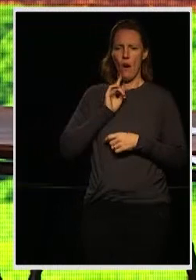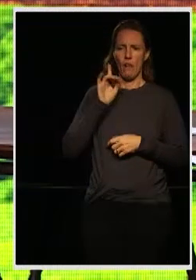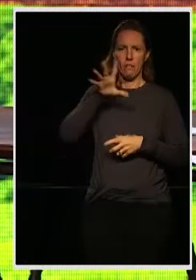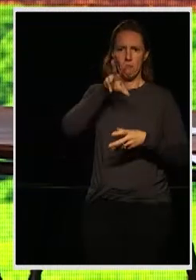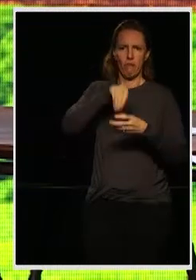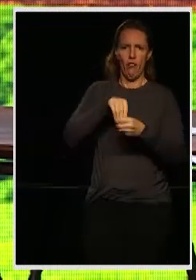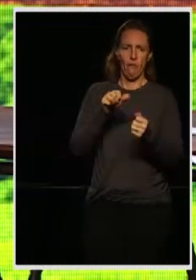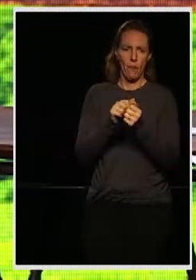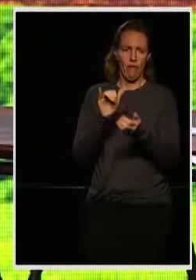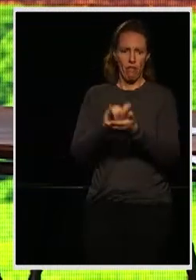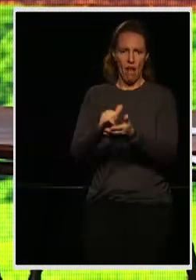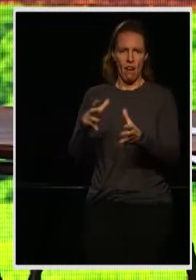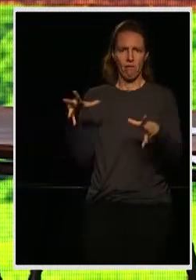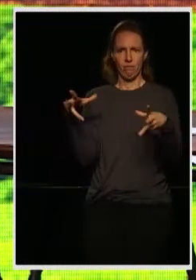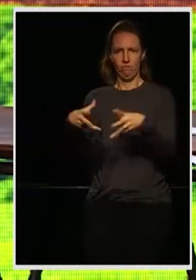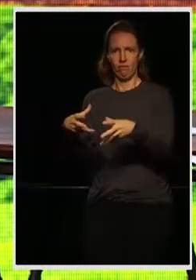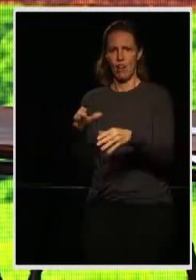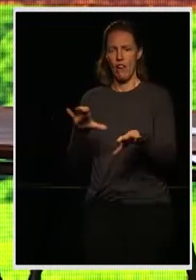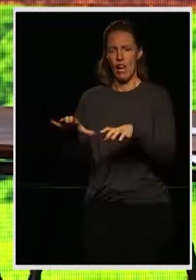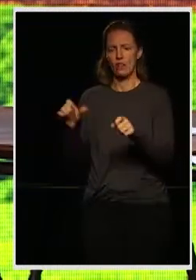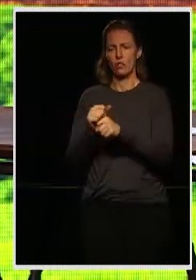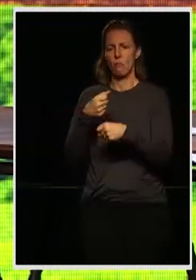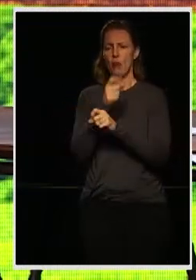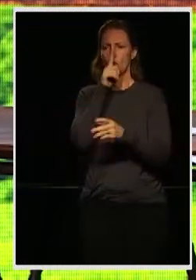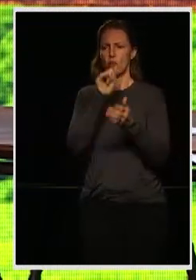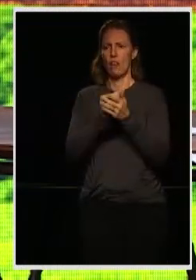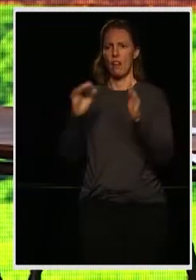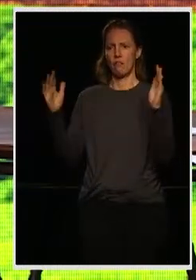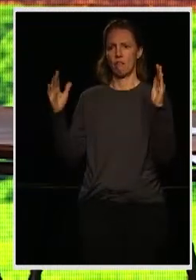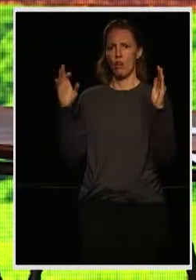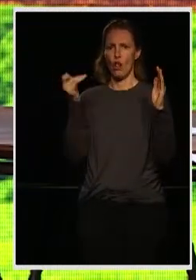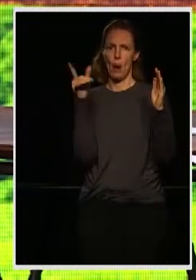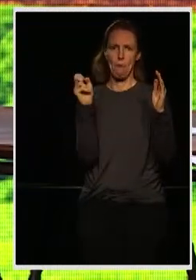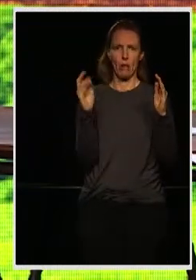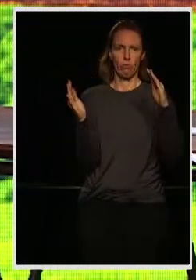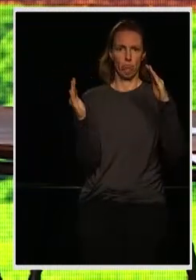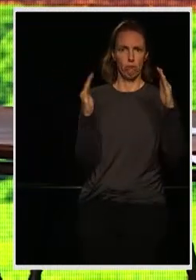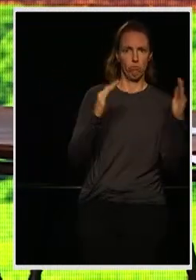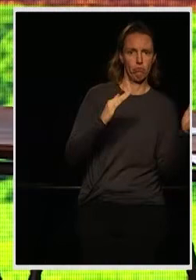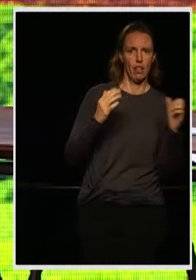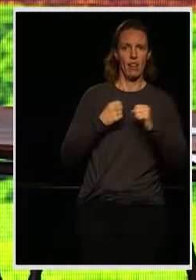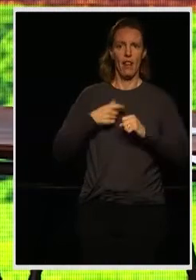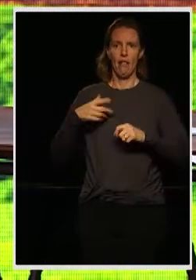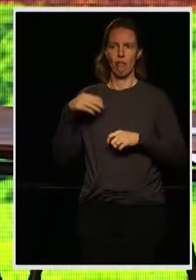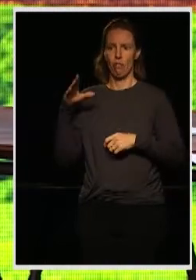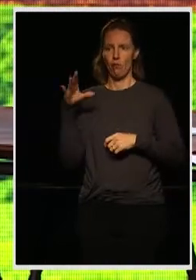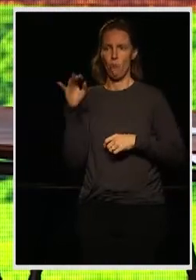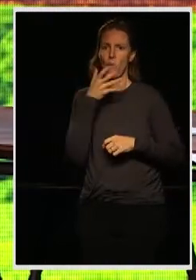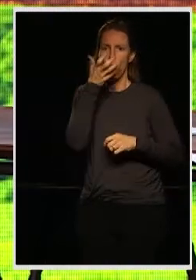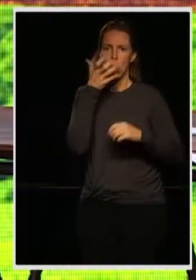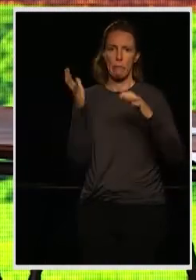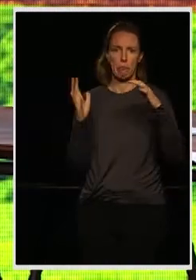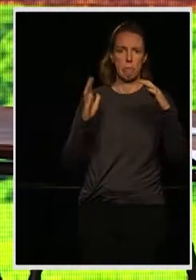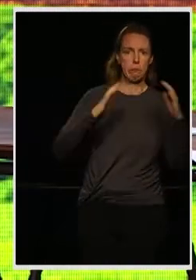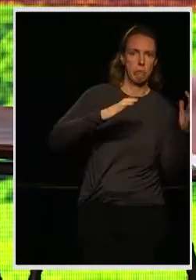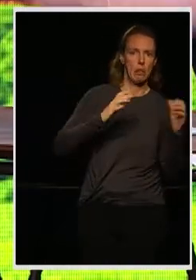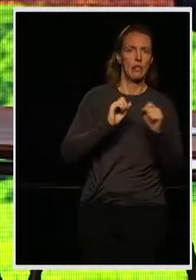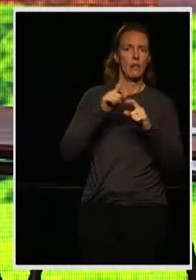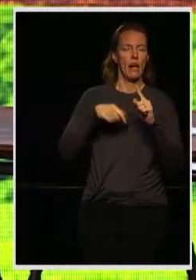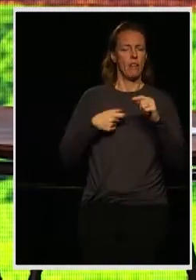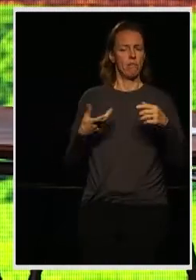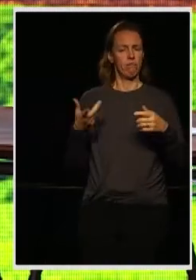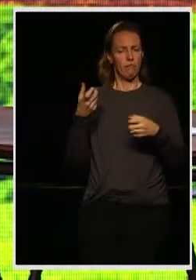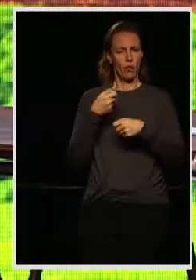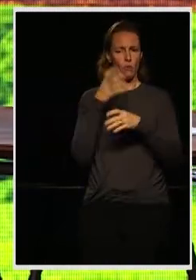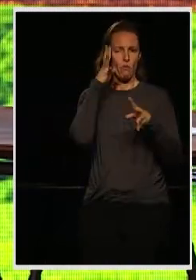that collective action to make sure that we bend the carbon curve and bend the warming curve and create a resilient and just society. Well, thank you for that. Would